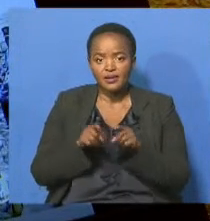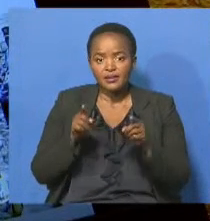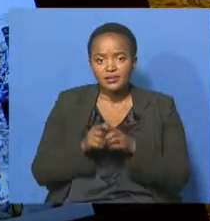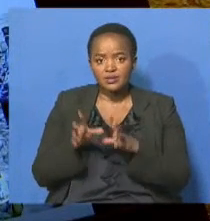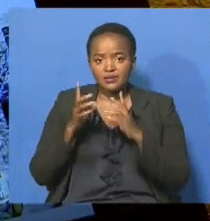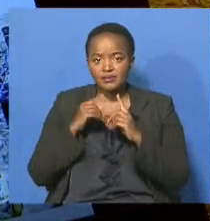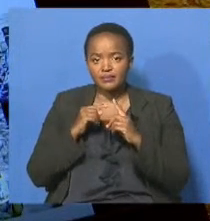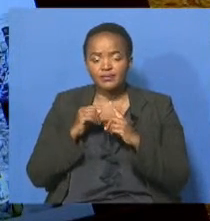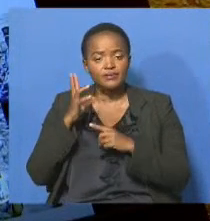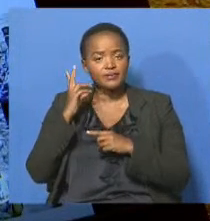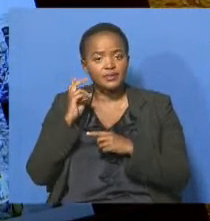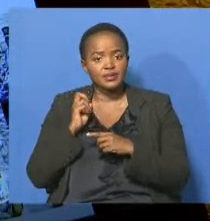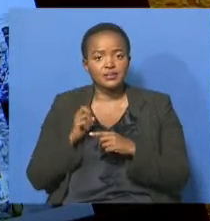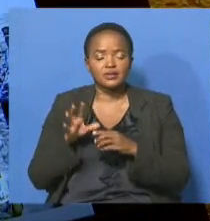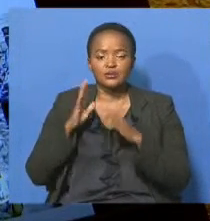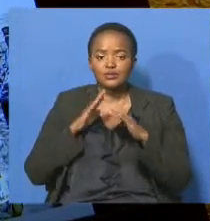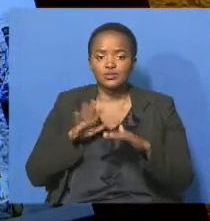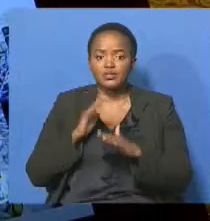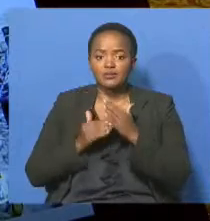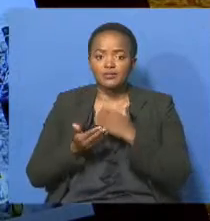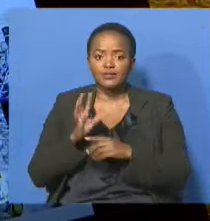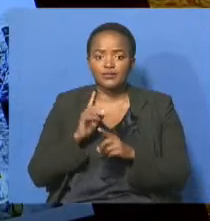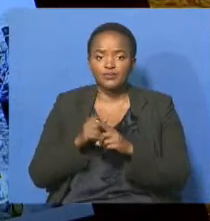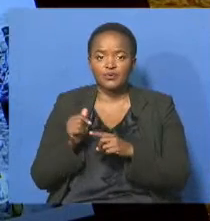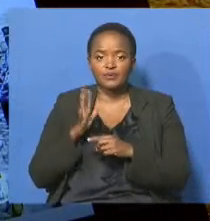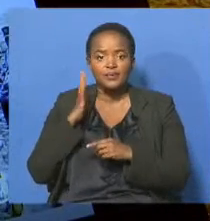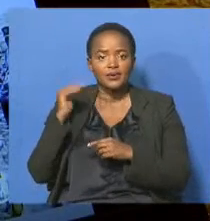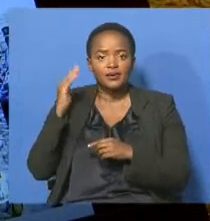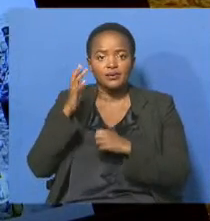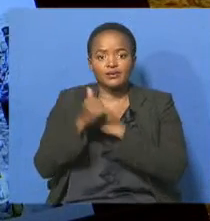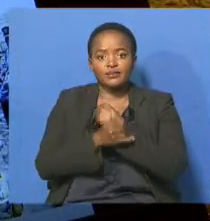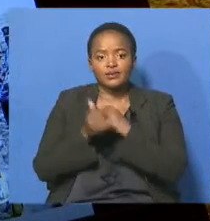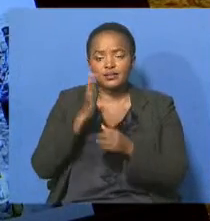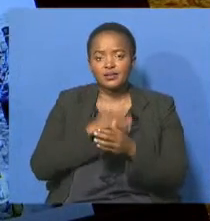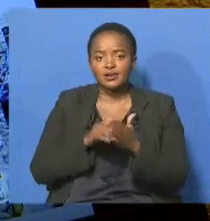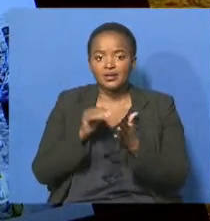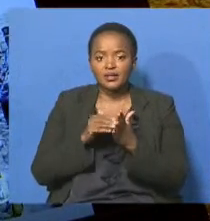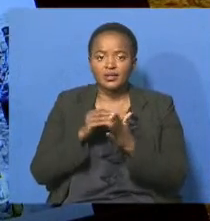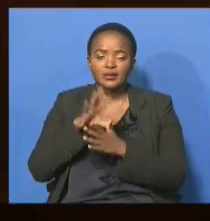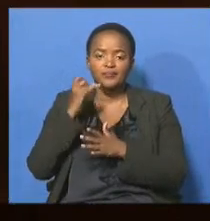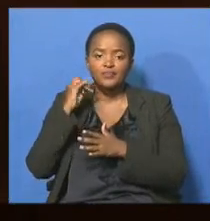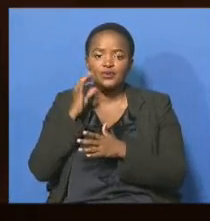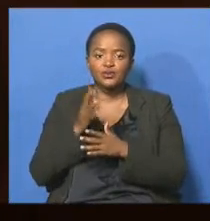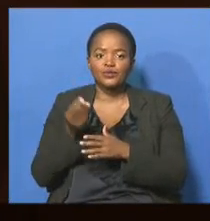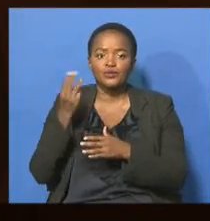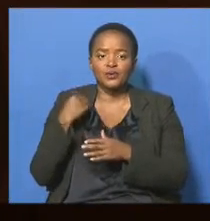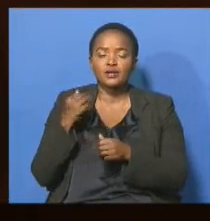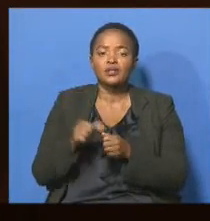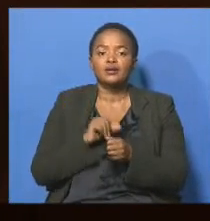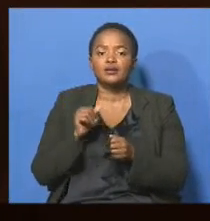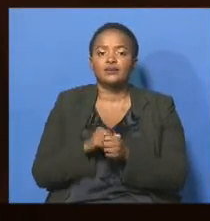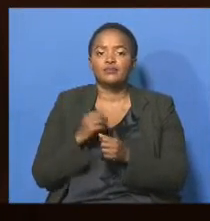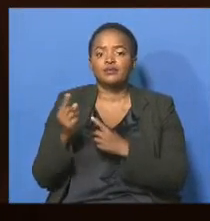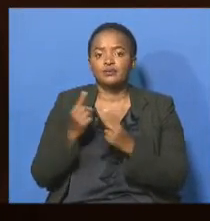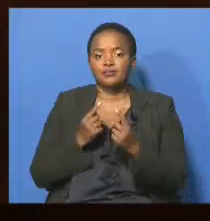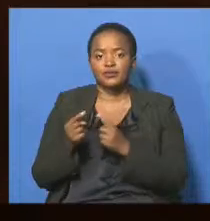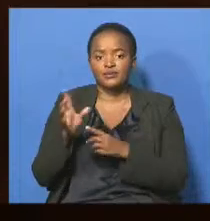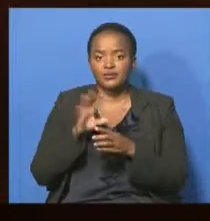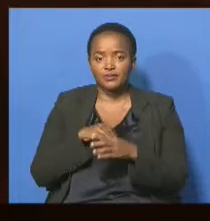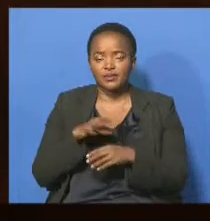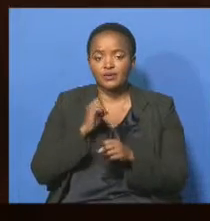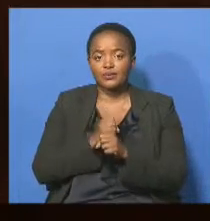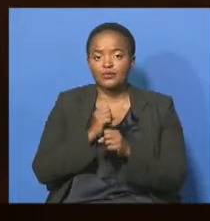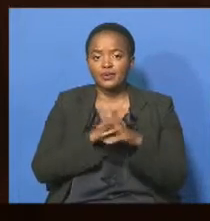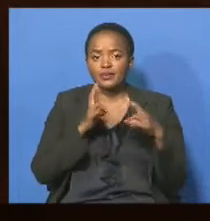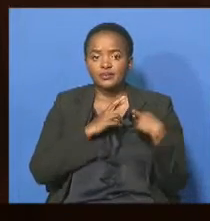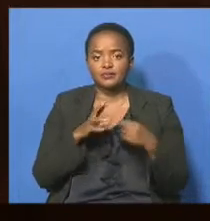from this morning, even up to the head of state, the issue was everyone is a partner. Everyone